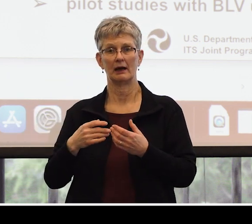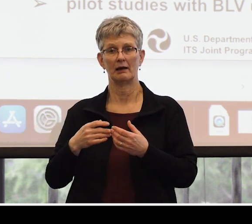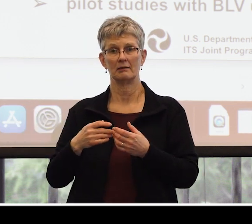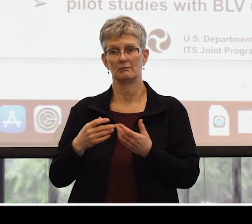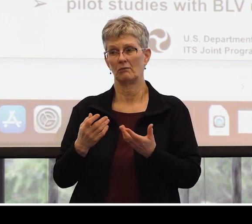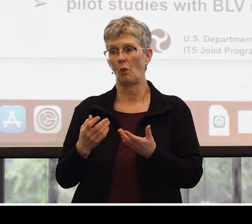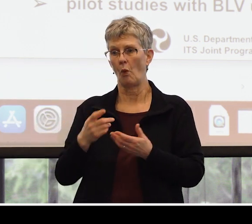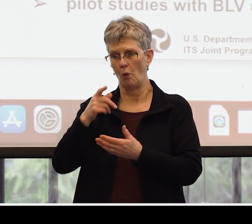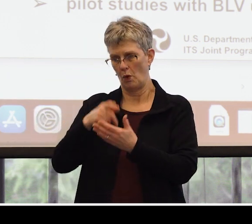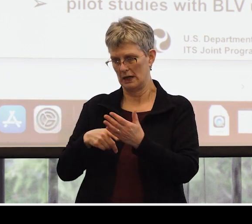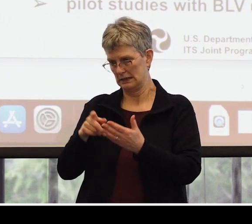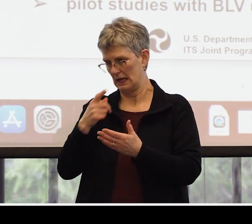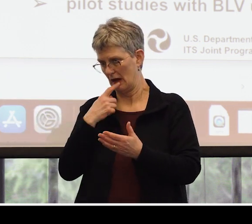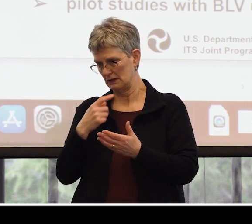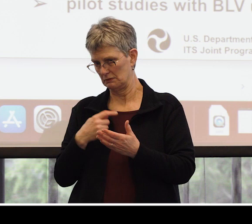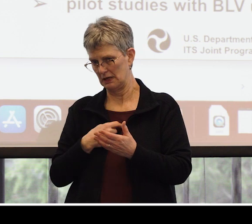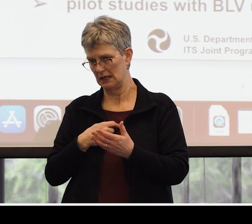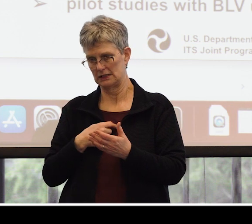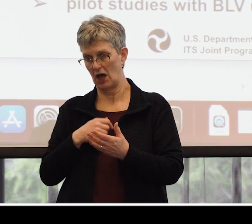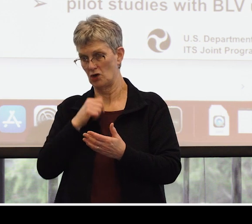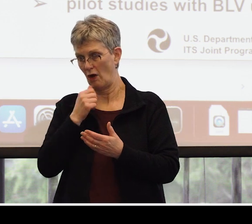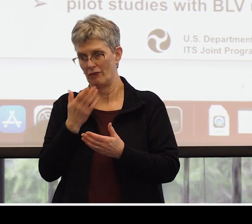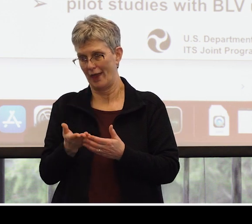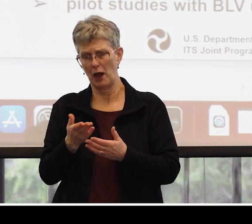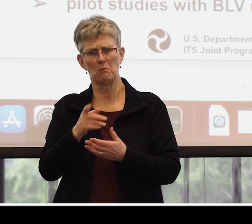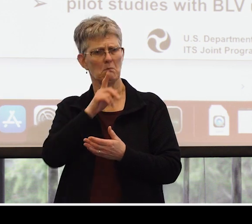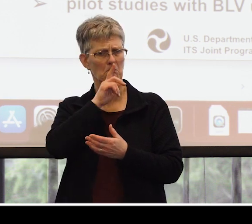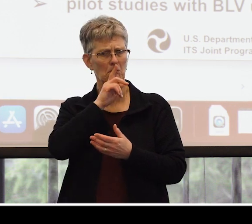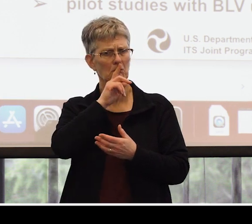yeah, I'm yet to encounter.